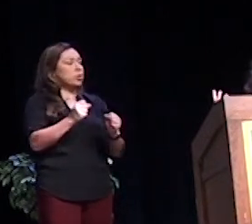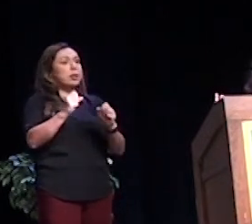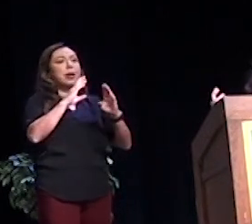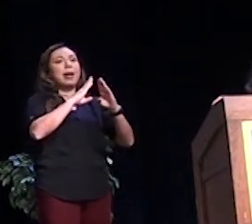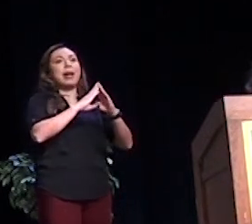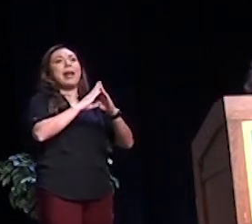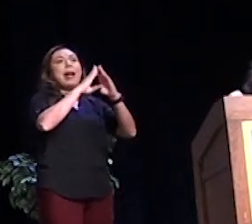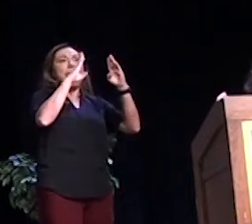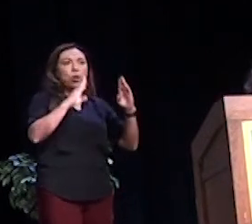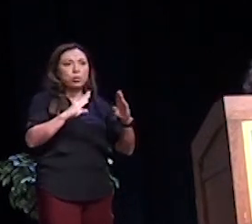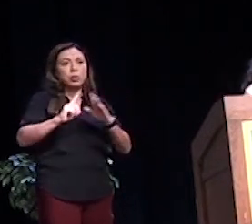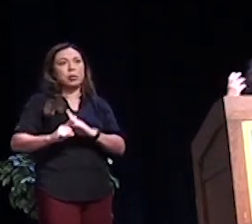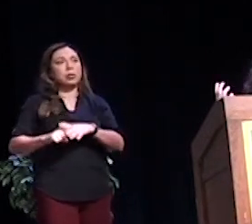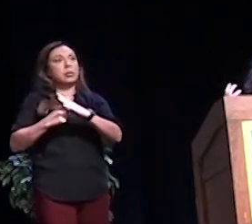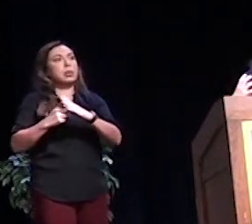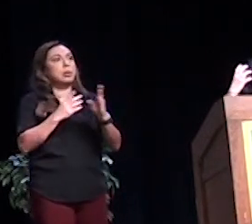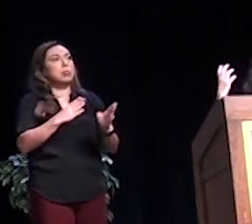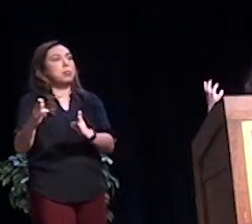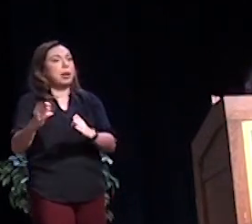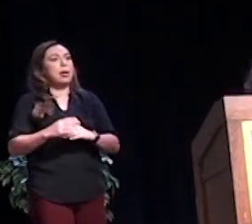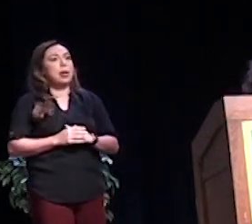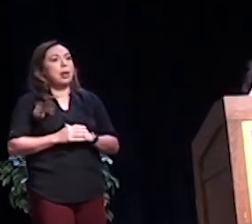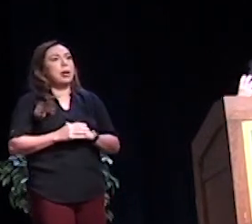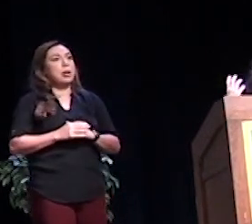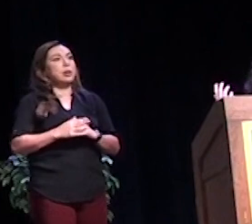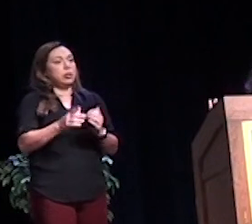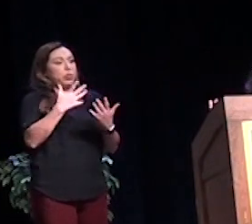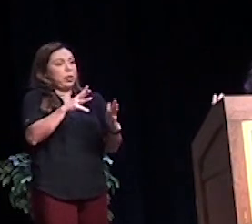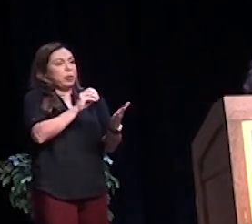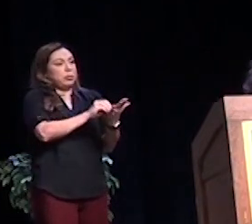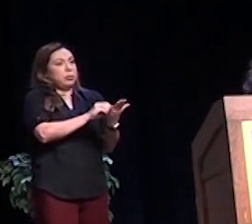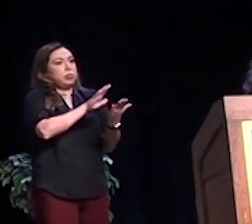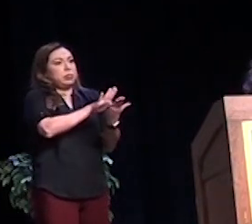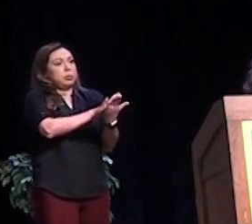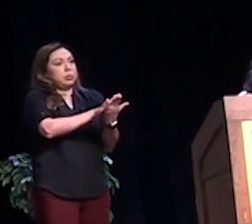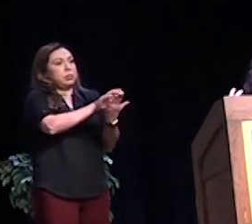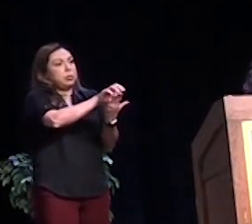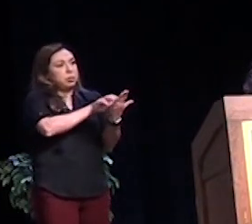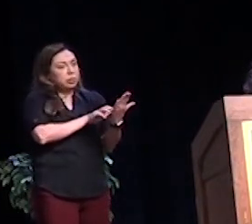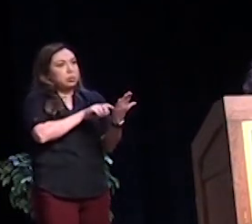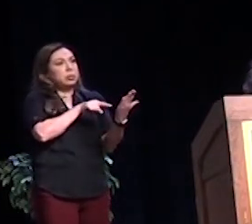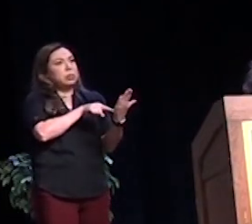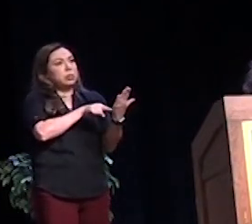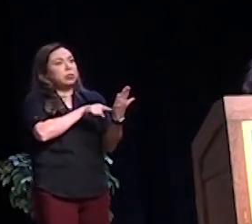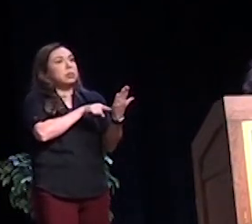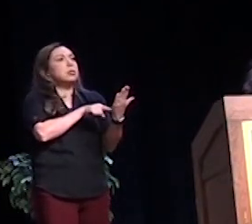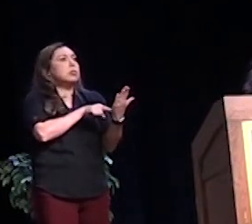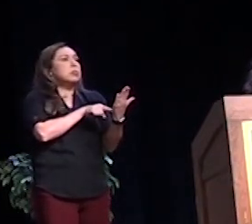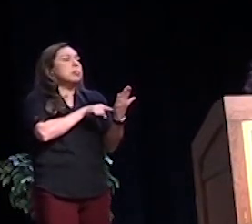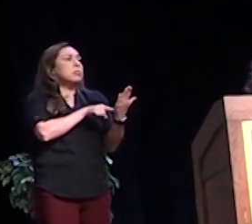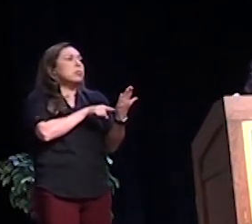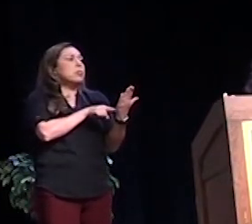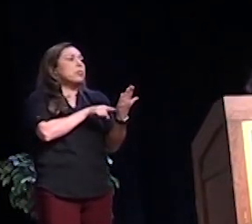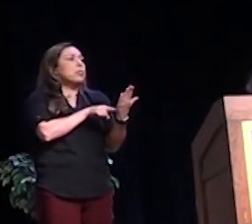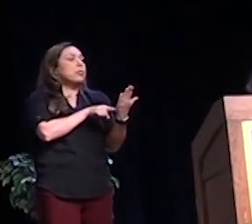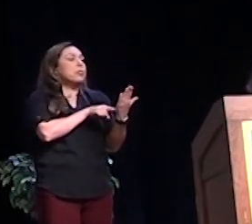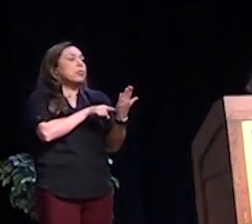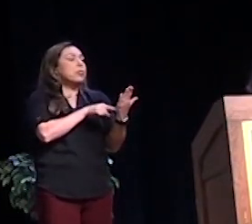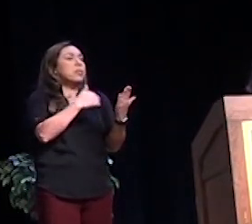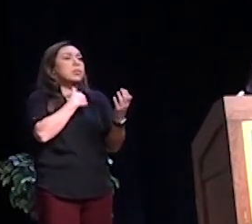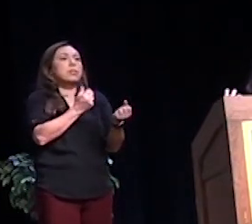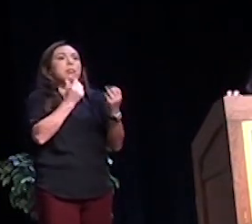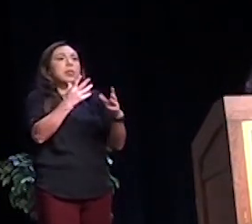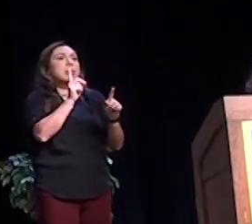Housing Implementation Plan. This is written into a document that is living, that has